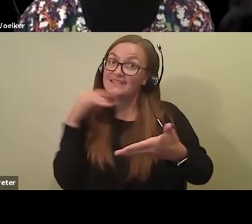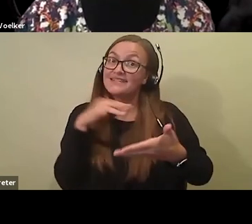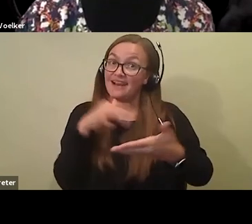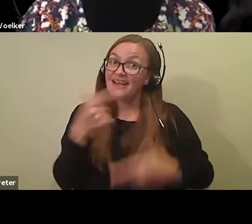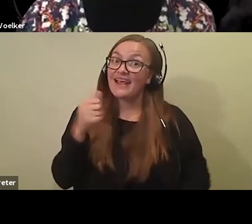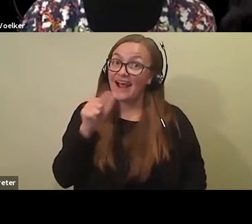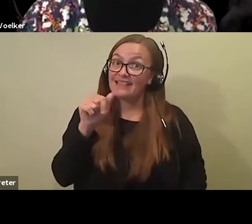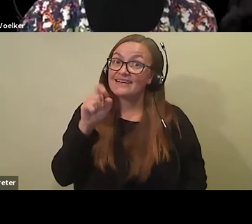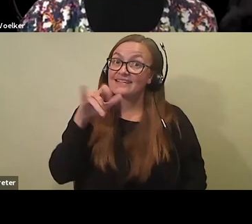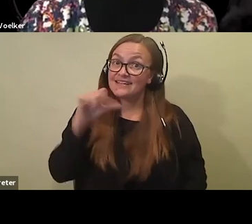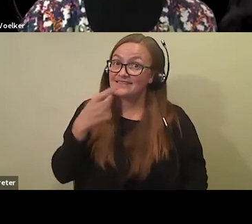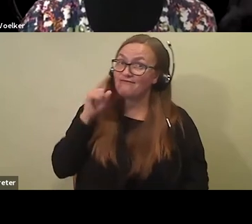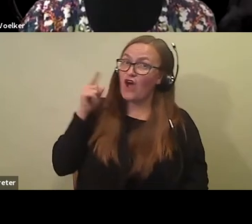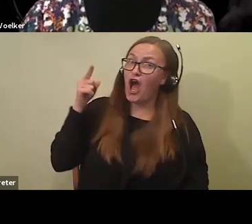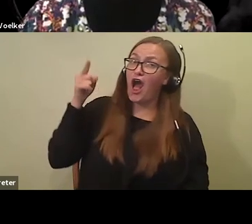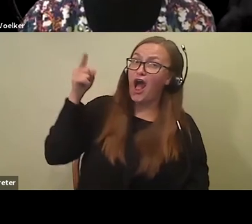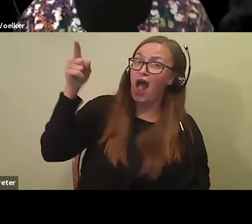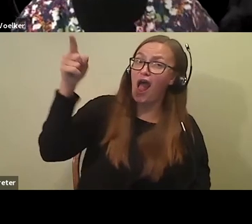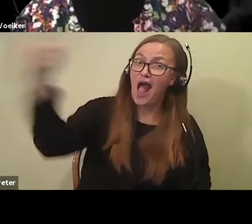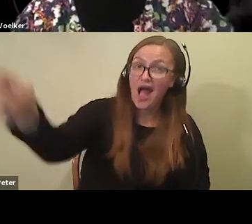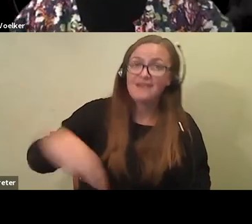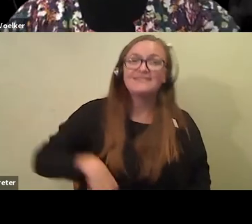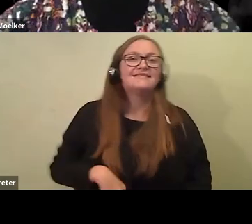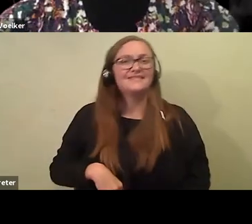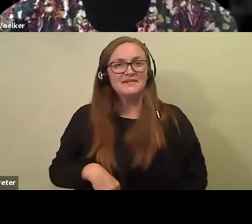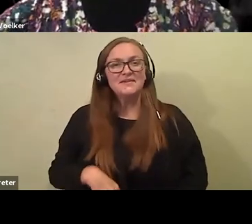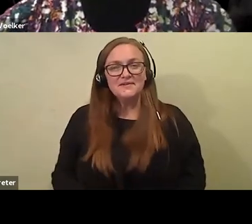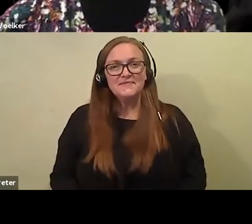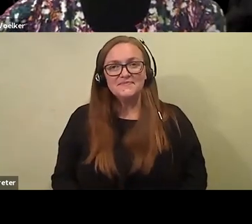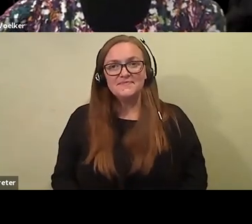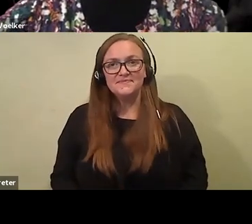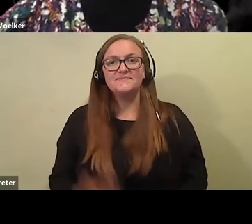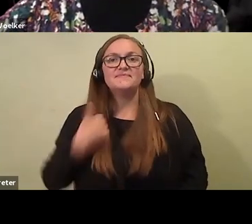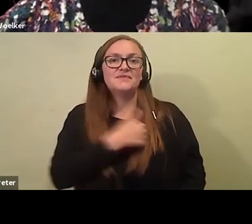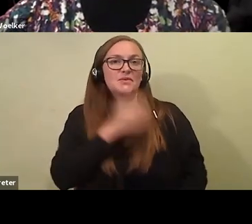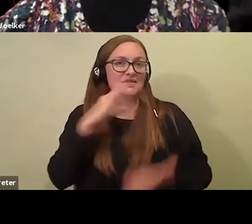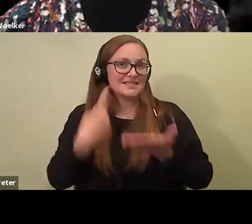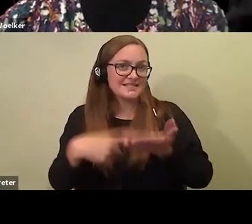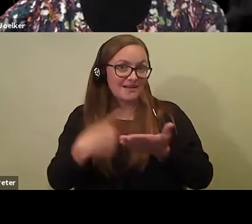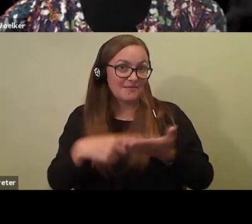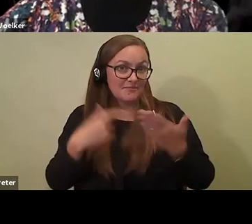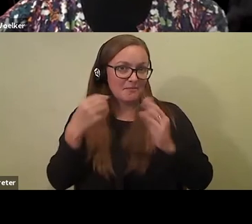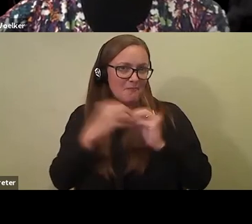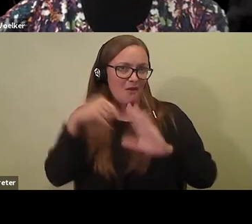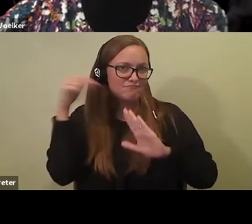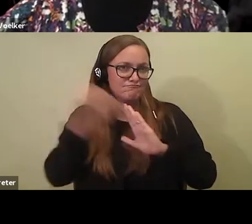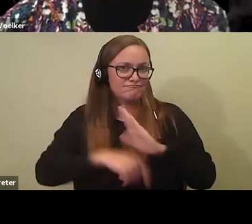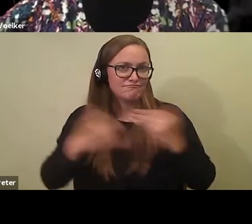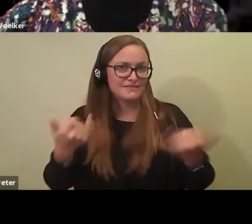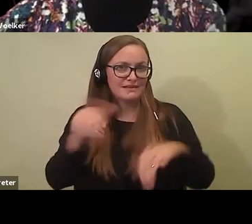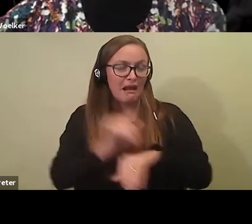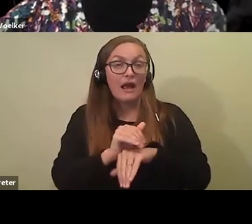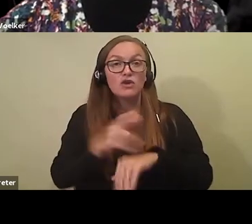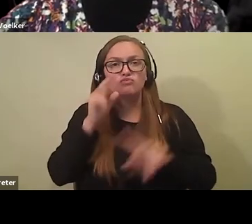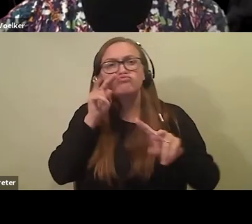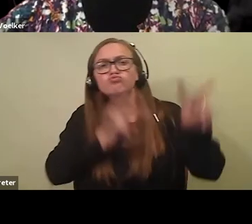And as we'll probably be discussing further during this evening's event, when you look at a galaxy far, far away,